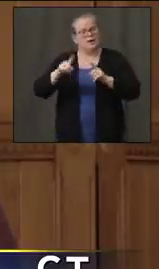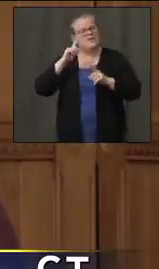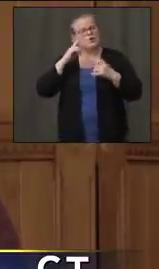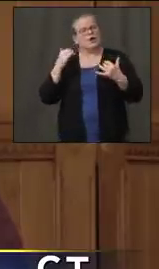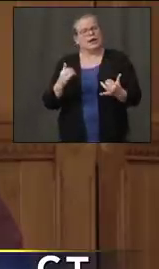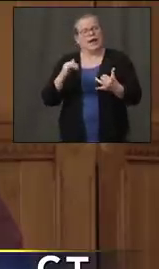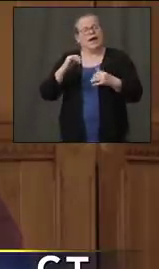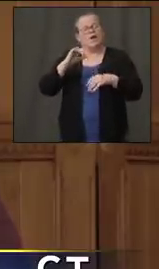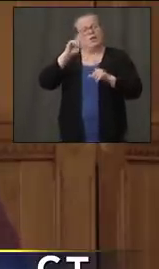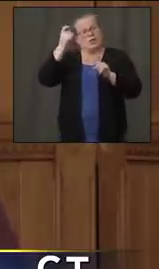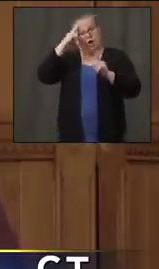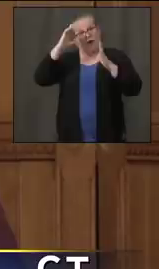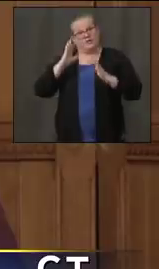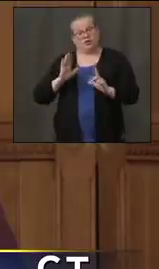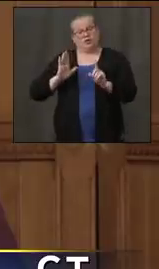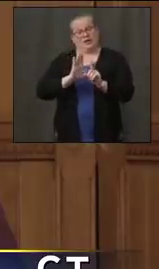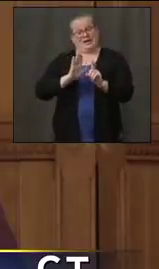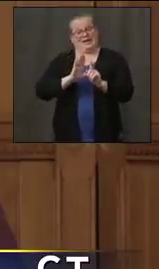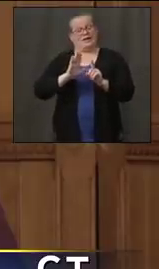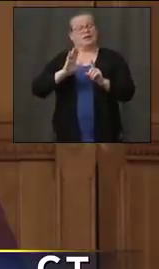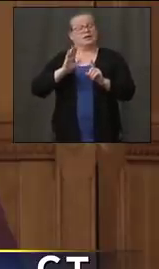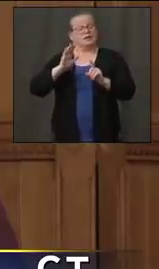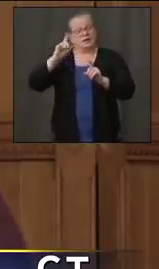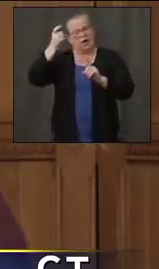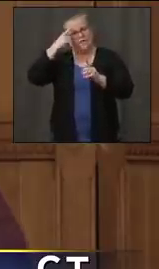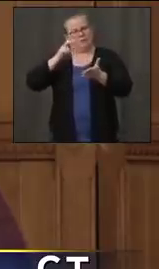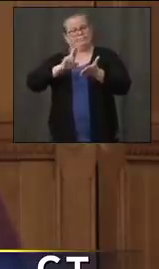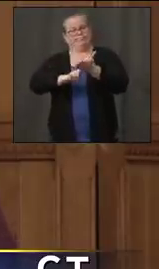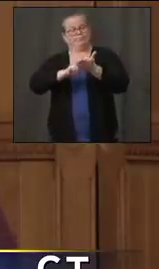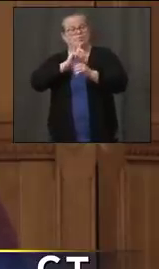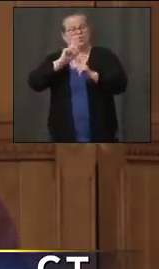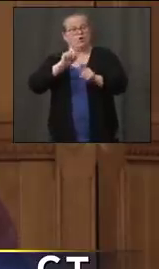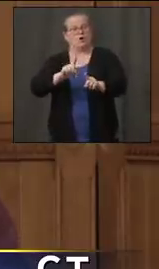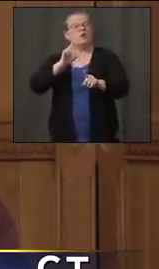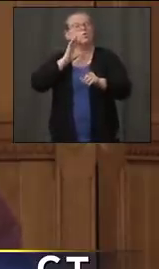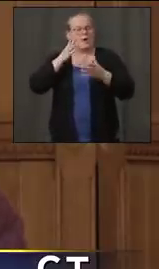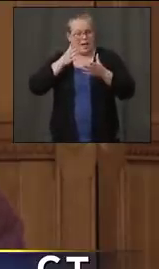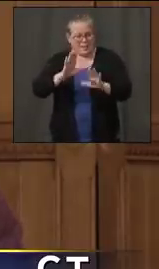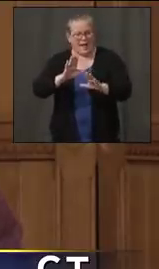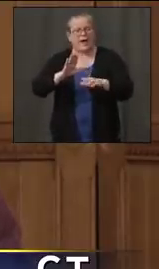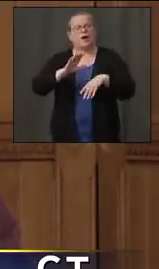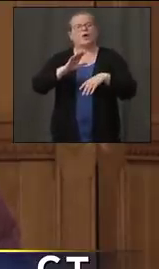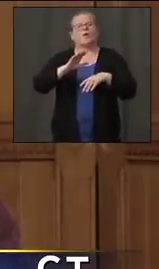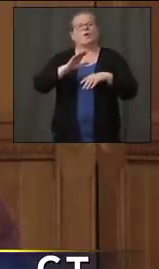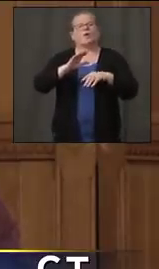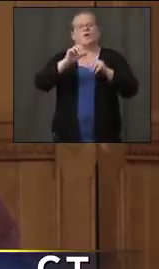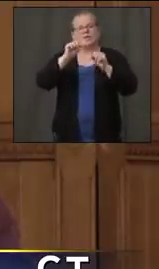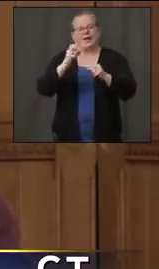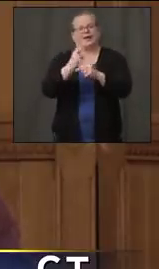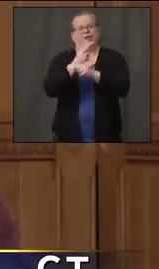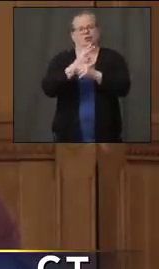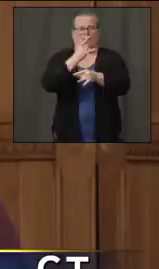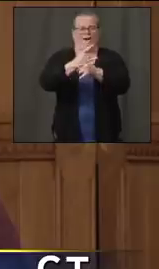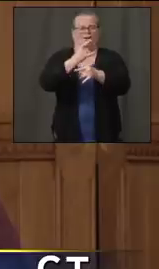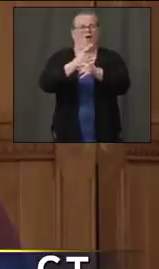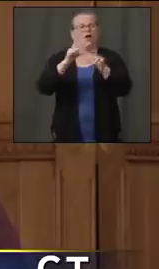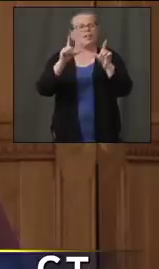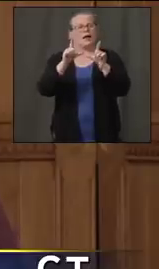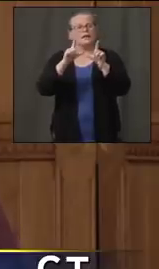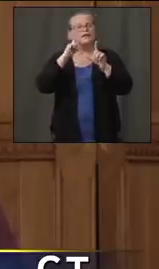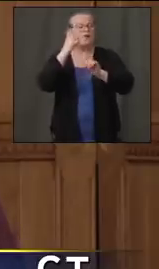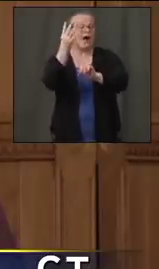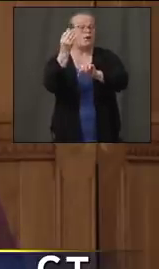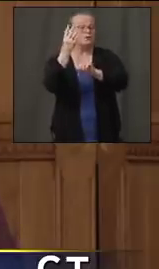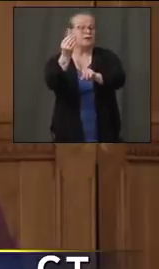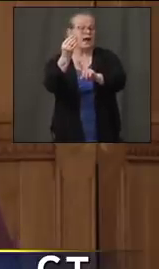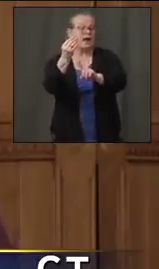to utilize their indoor alcohol licenses outdoors. The municipalities where they sit will clearly weigh in on this as well.